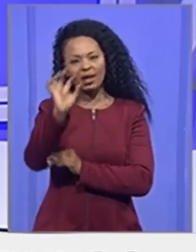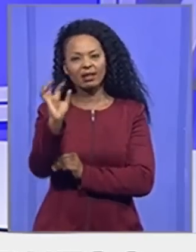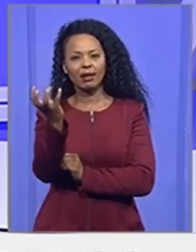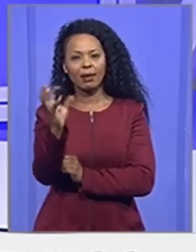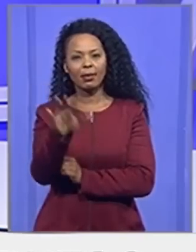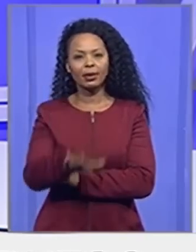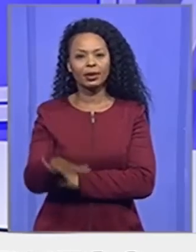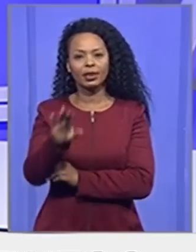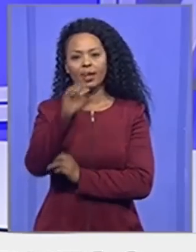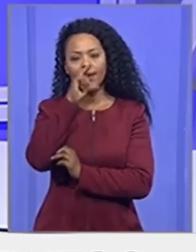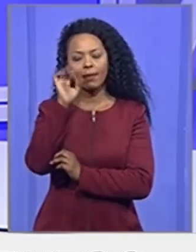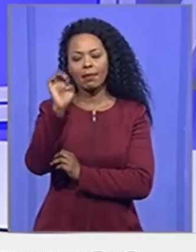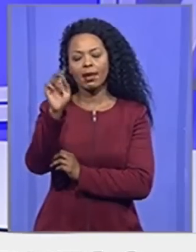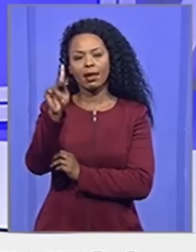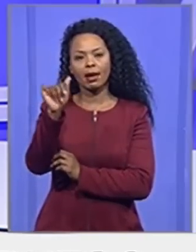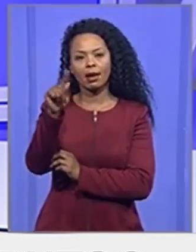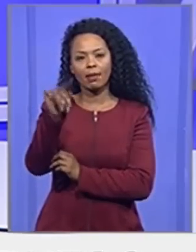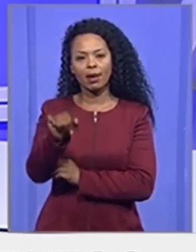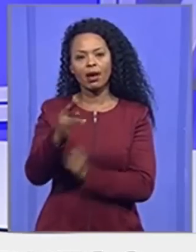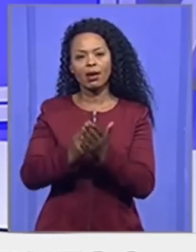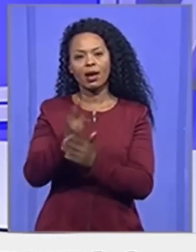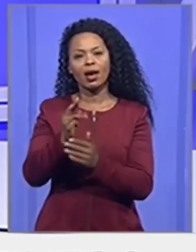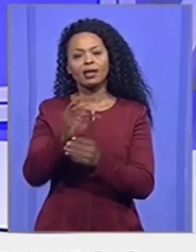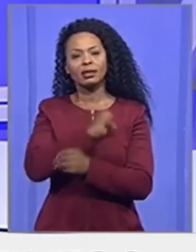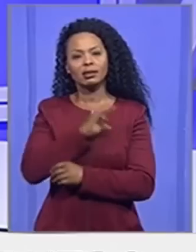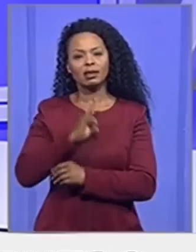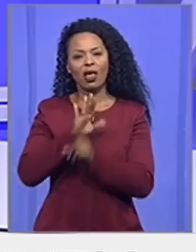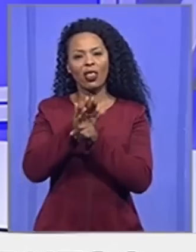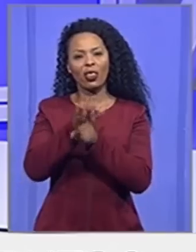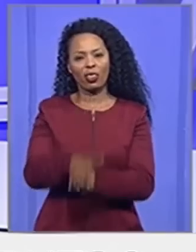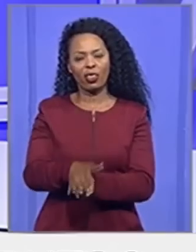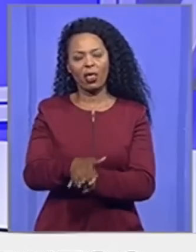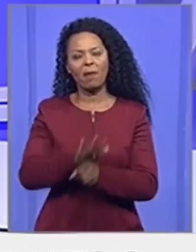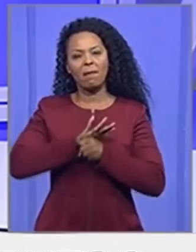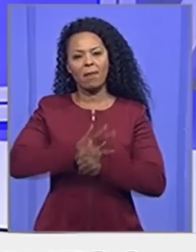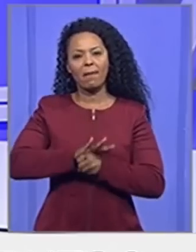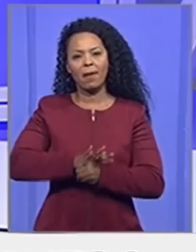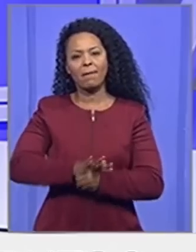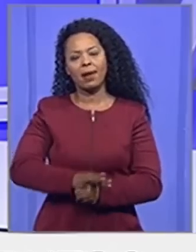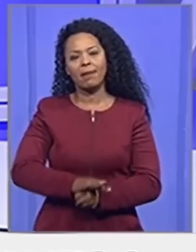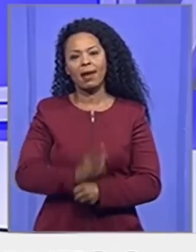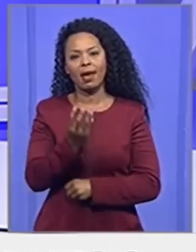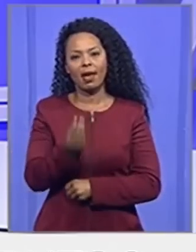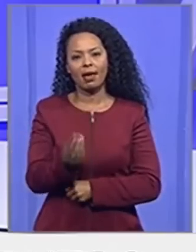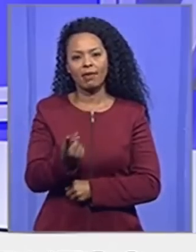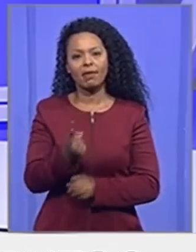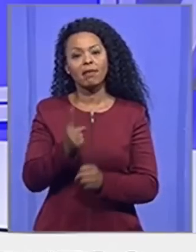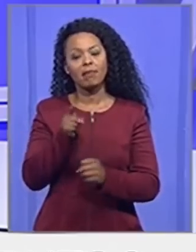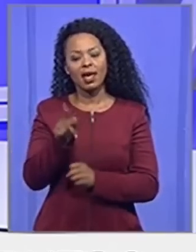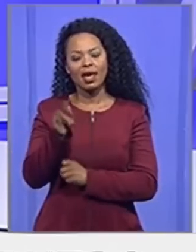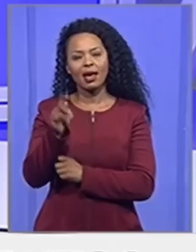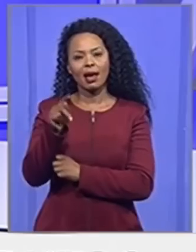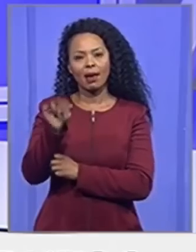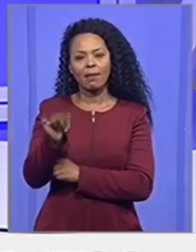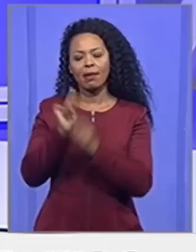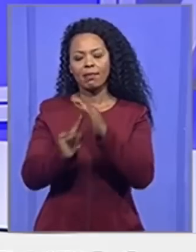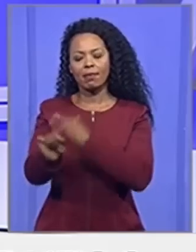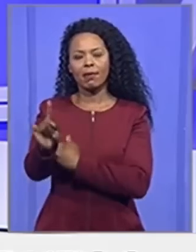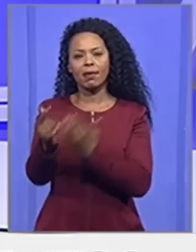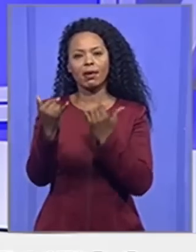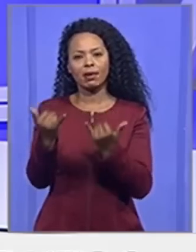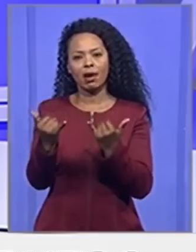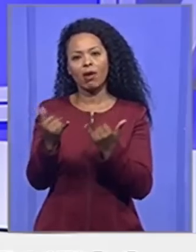ka go gatelela ditokelo tša bašomi. Seo se tla ka ge bolaodi bja Ekapa ba lebile kgorontsheko ya mešomo go thibela ka